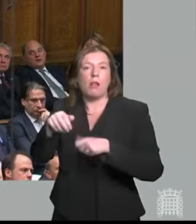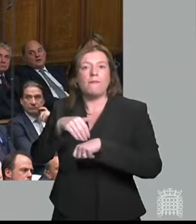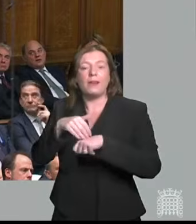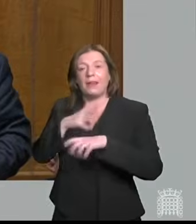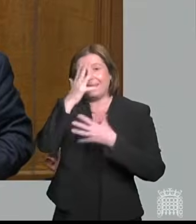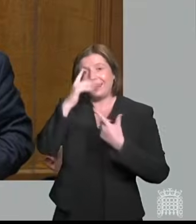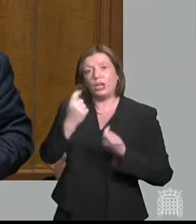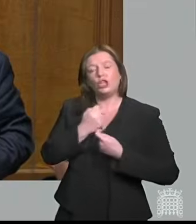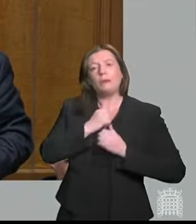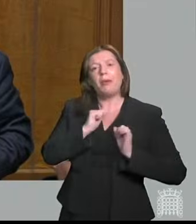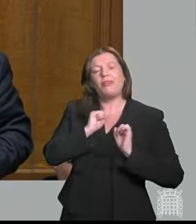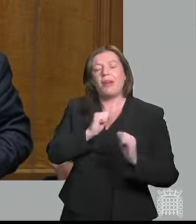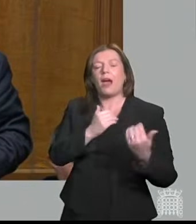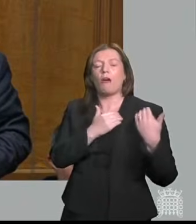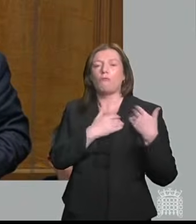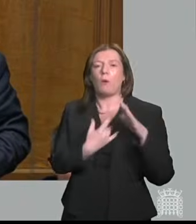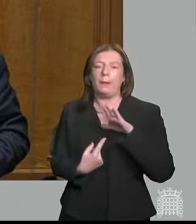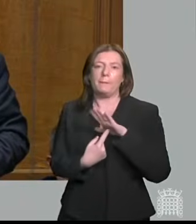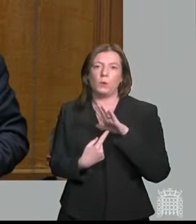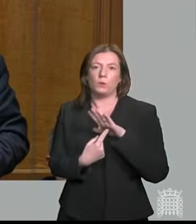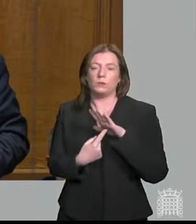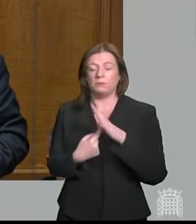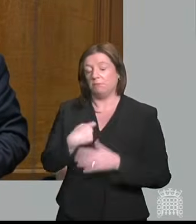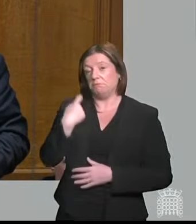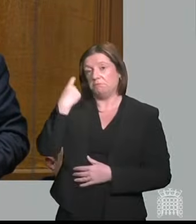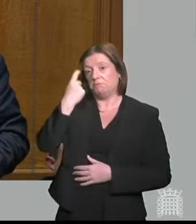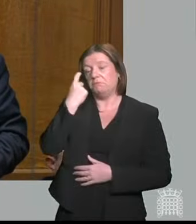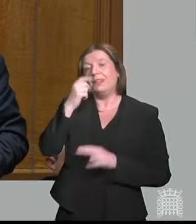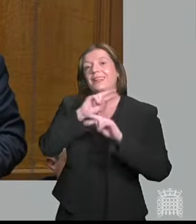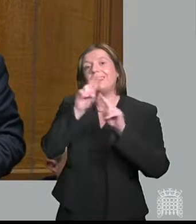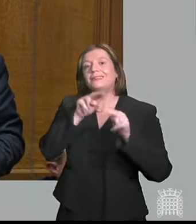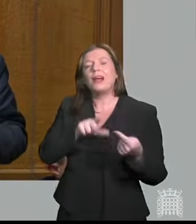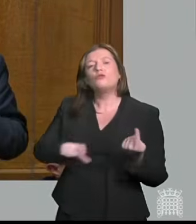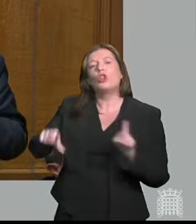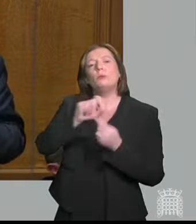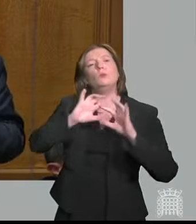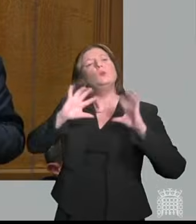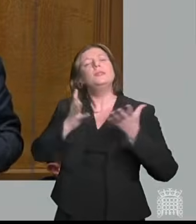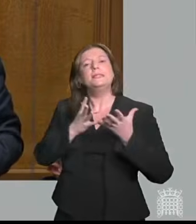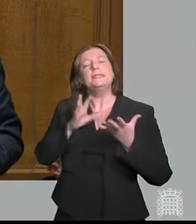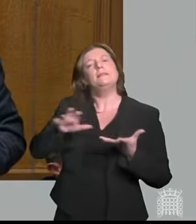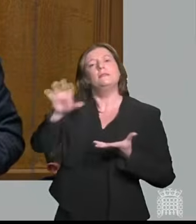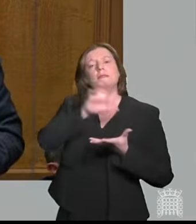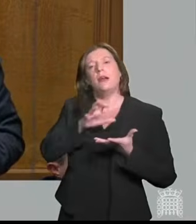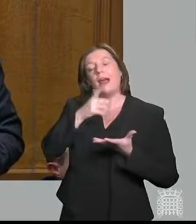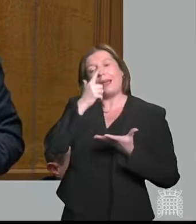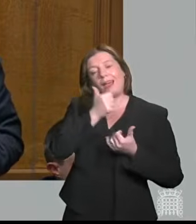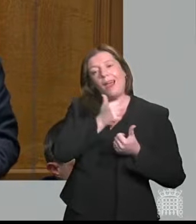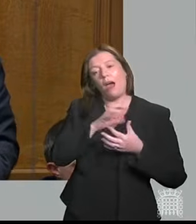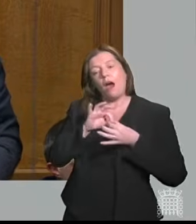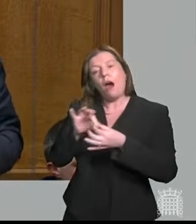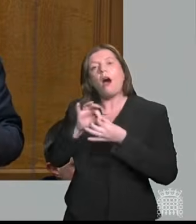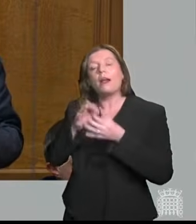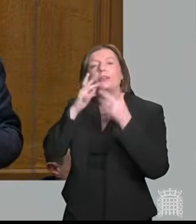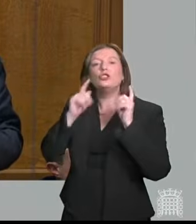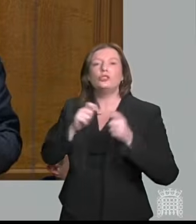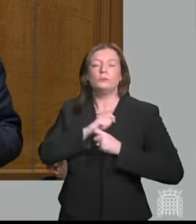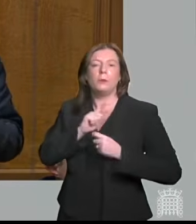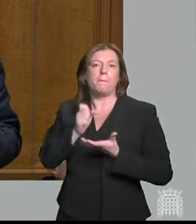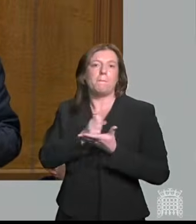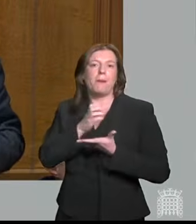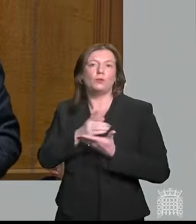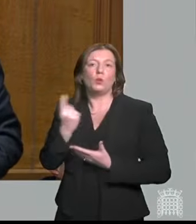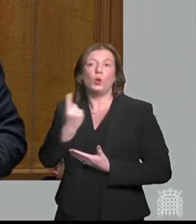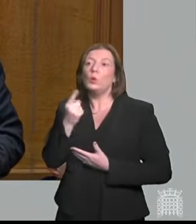fantastically important. What can we in the wider international community do to help work with the Egyptians to ensure that